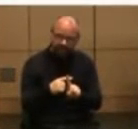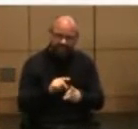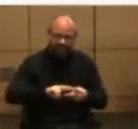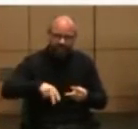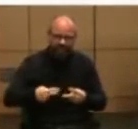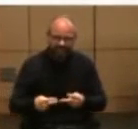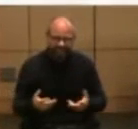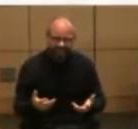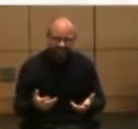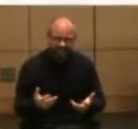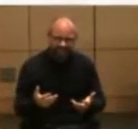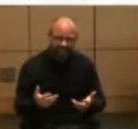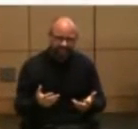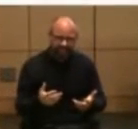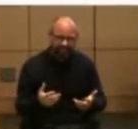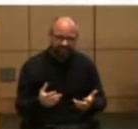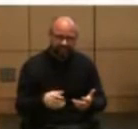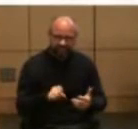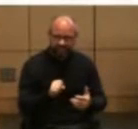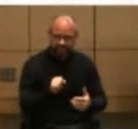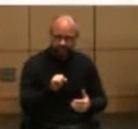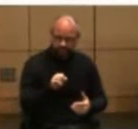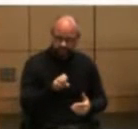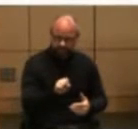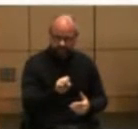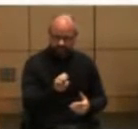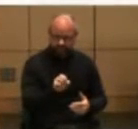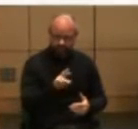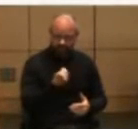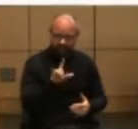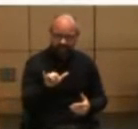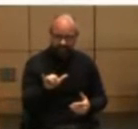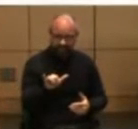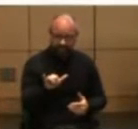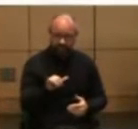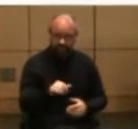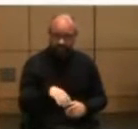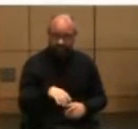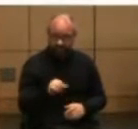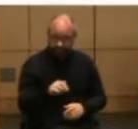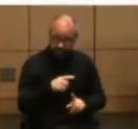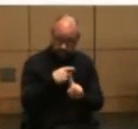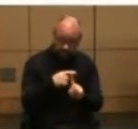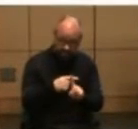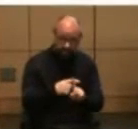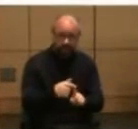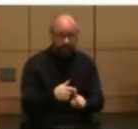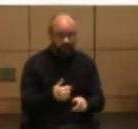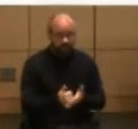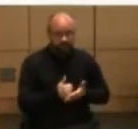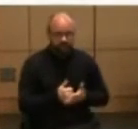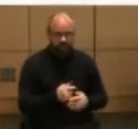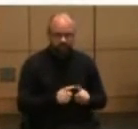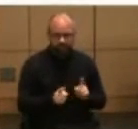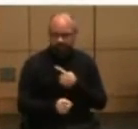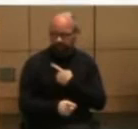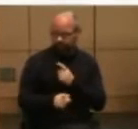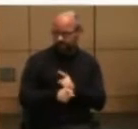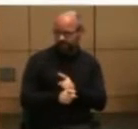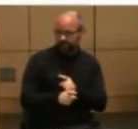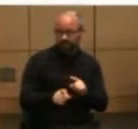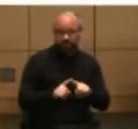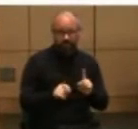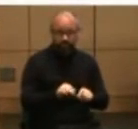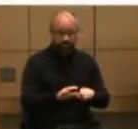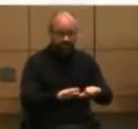the serology, which is if it's positive, it's good. If it's positive, it's very helpful, right? If it's right? negative, it's not. But the problem is that it also takes time, and so then if you have a child that